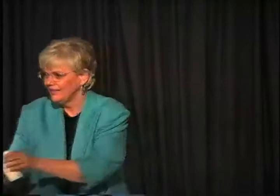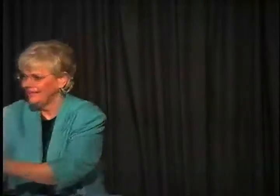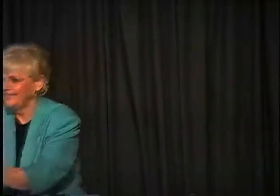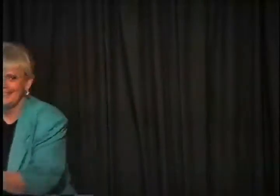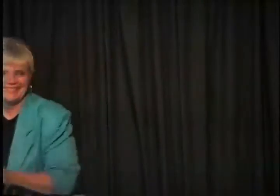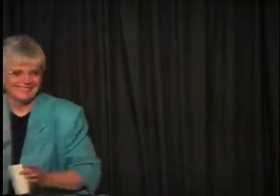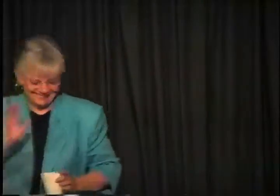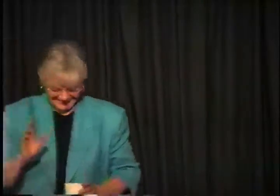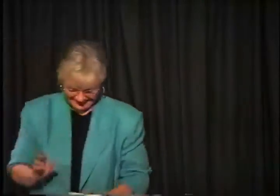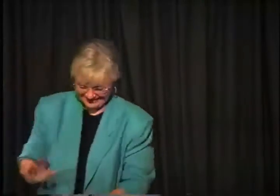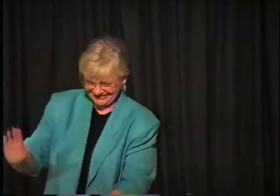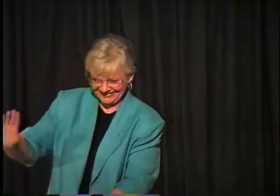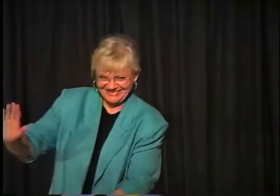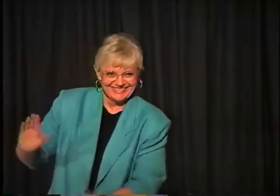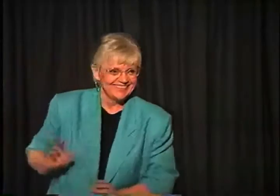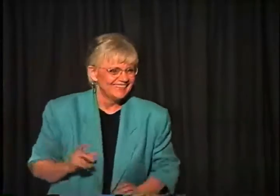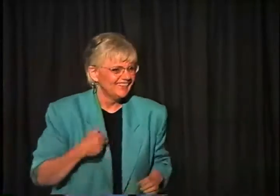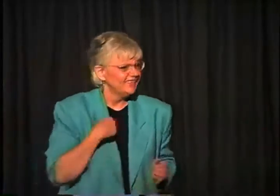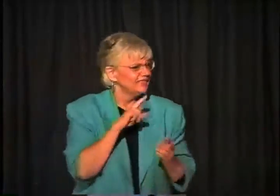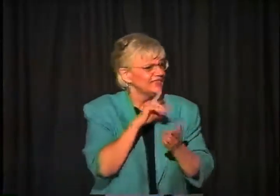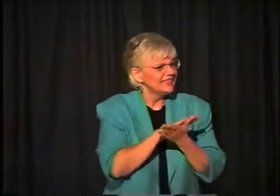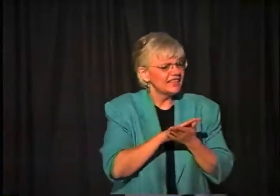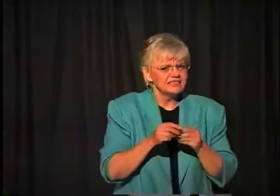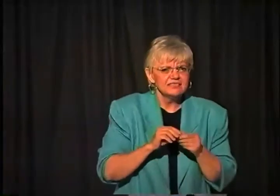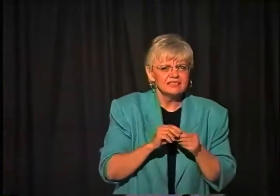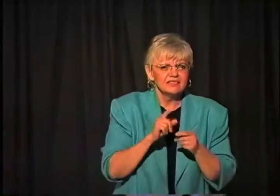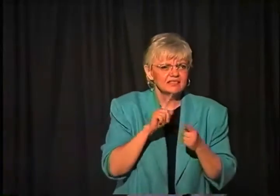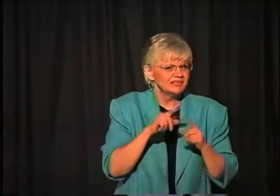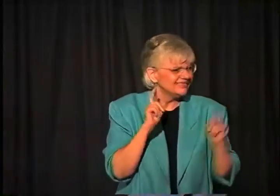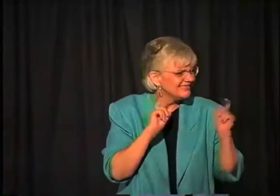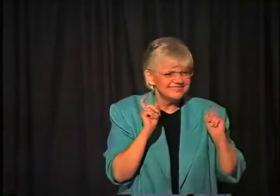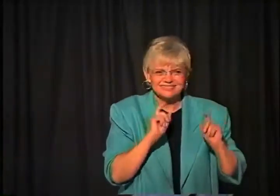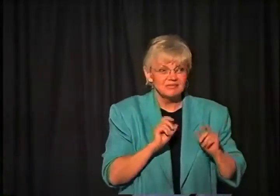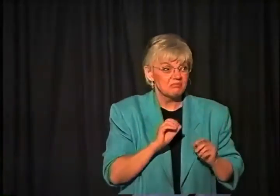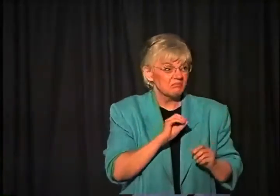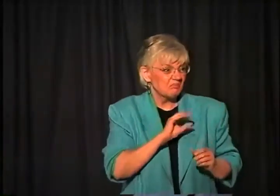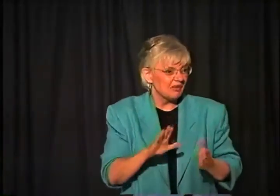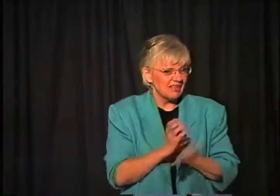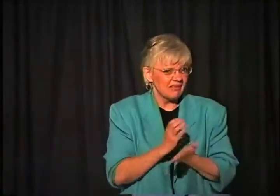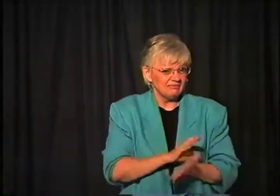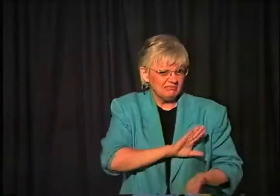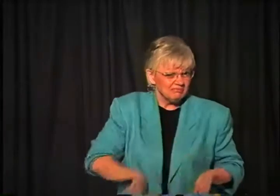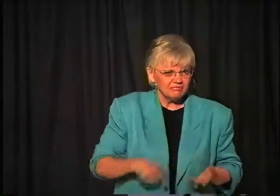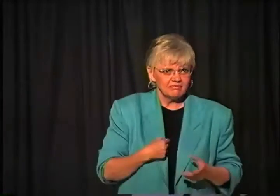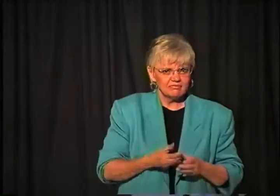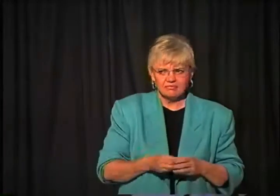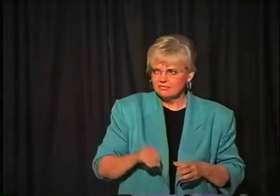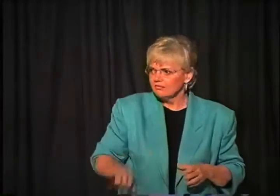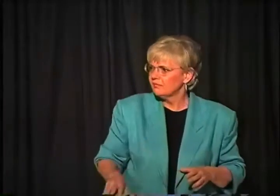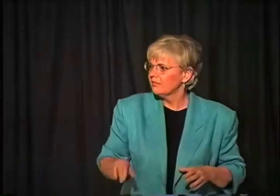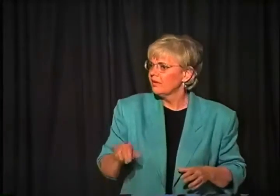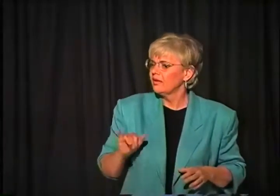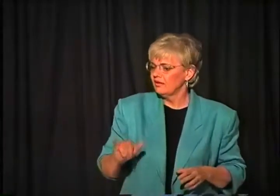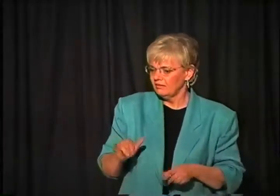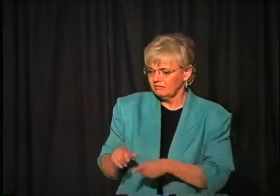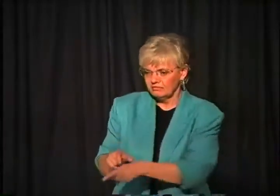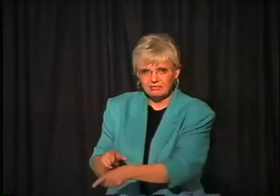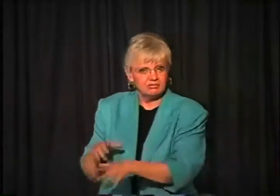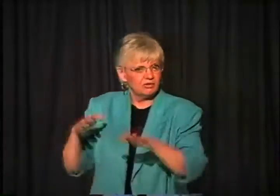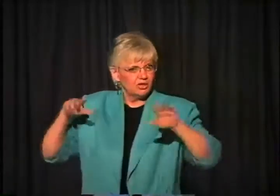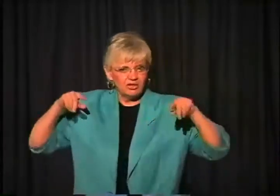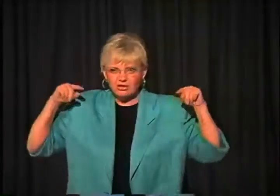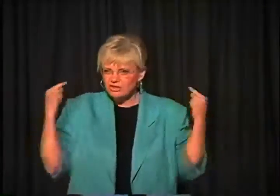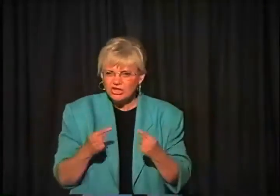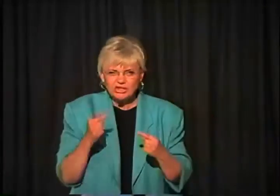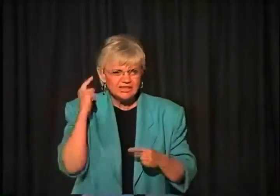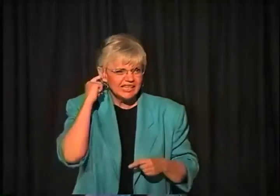just picked a little no, never mind. We won't go there. But I thought I was quietly passing the time, and it wasn't until somebody